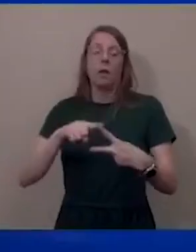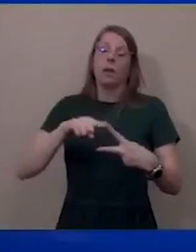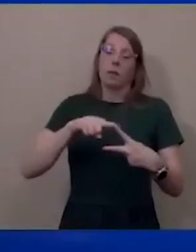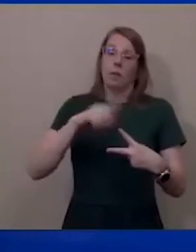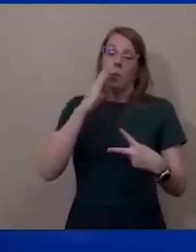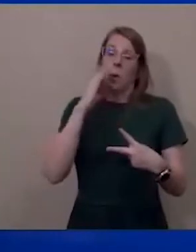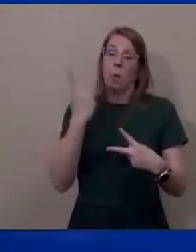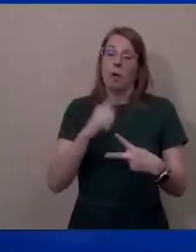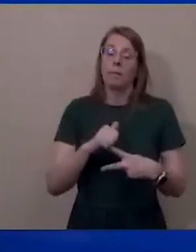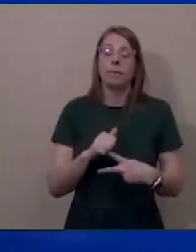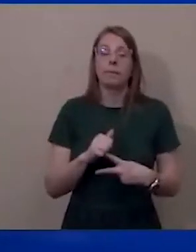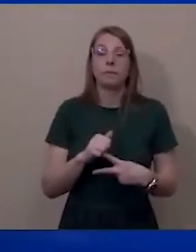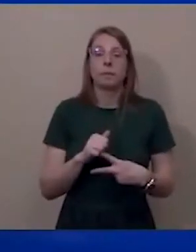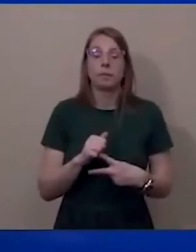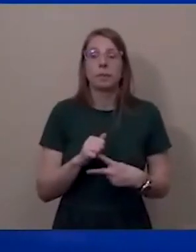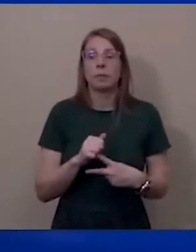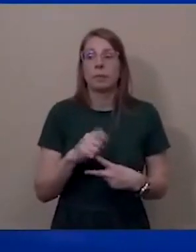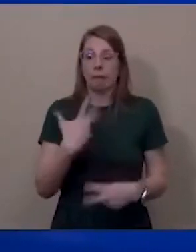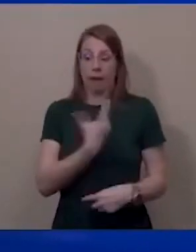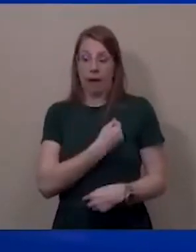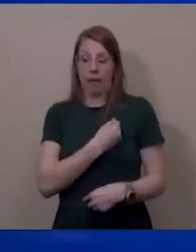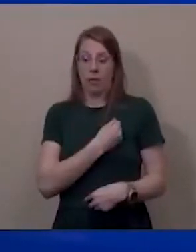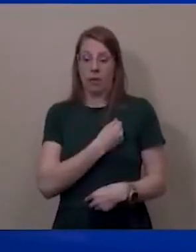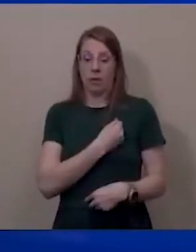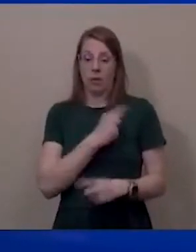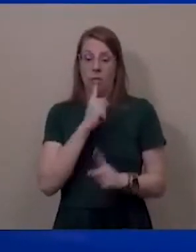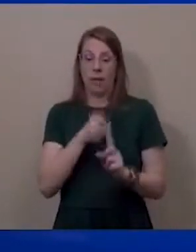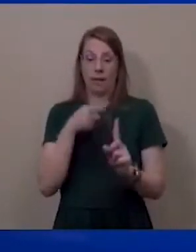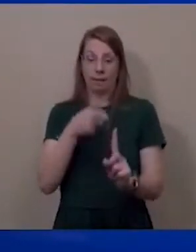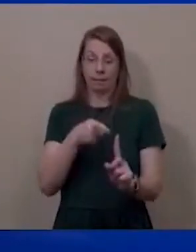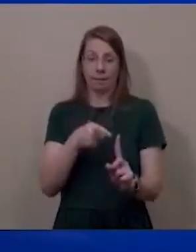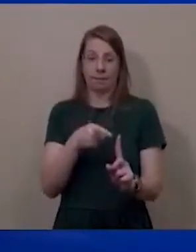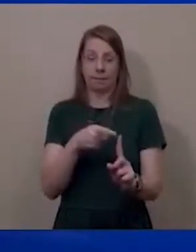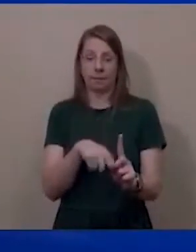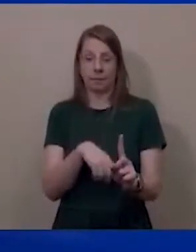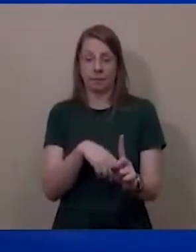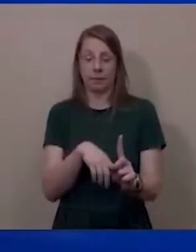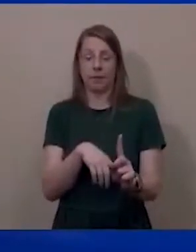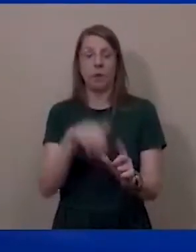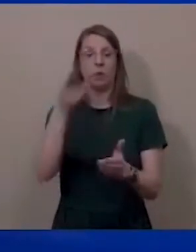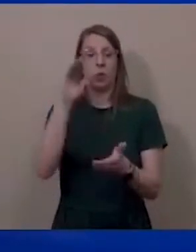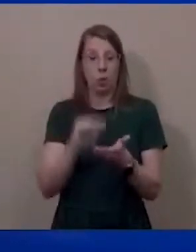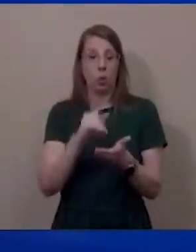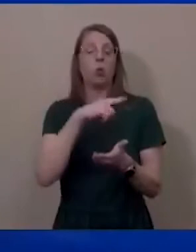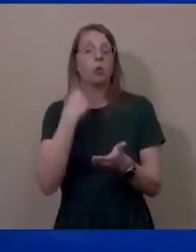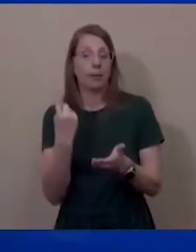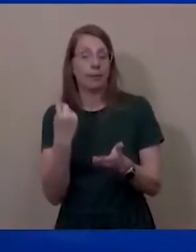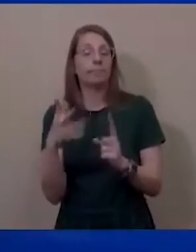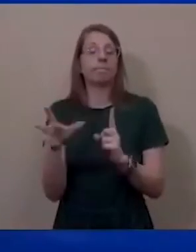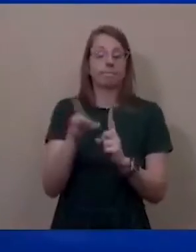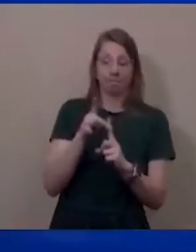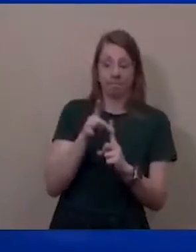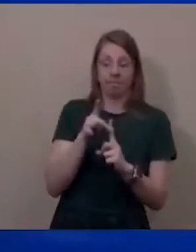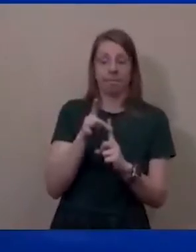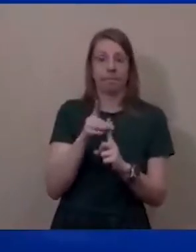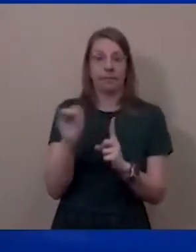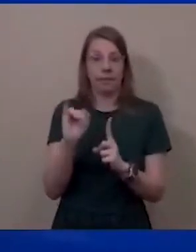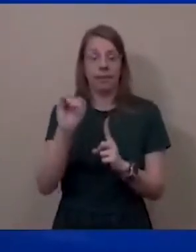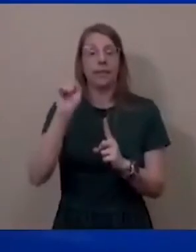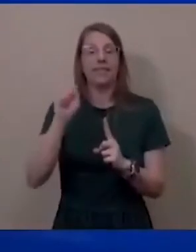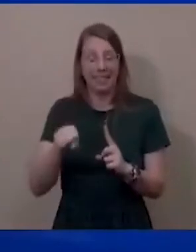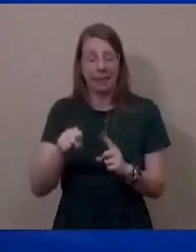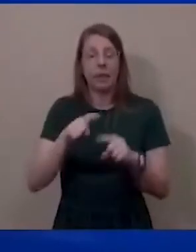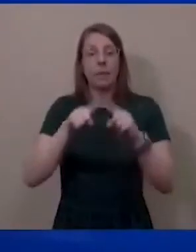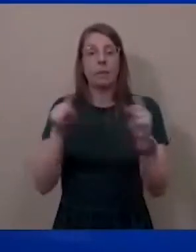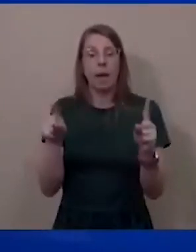is it's the point of the vaccinations isn't that it does reduce your risk of contracting the disease. It reduces your risk